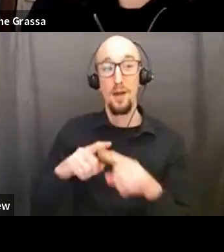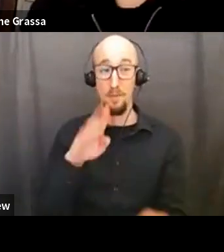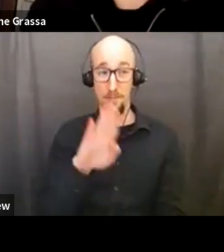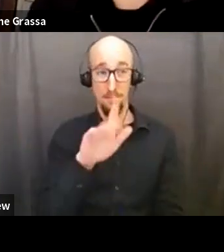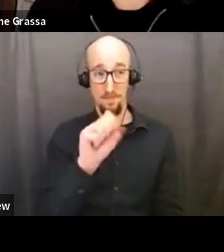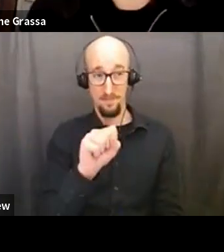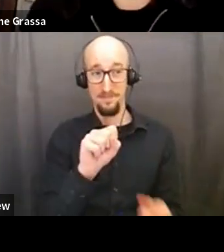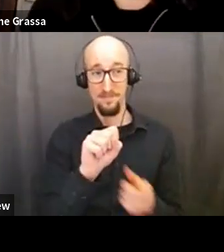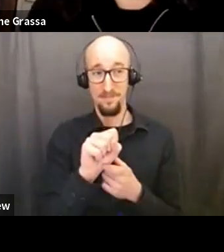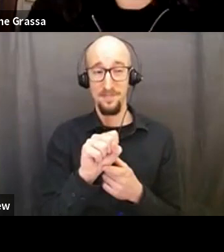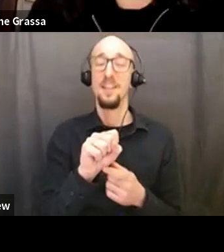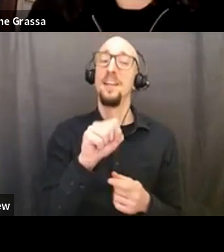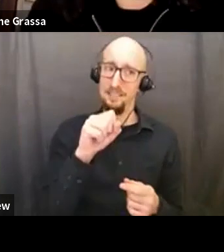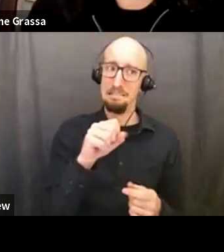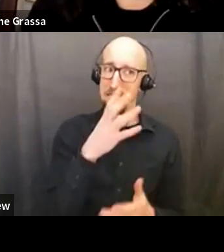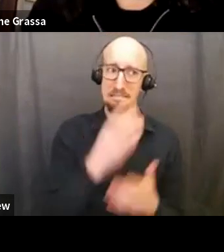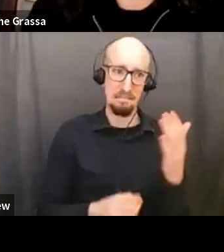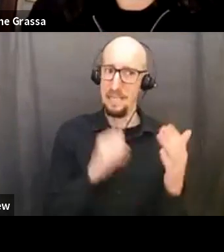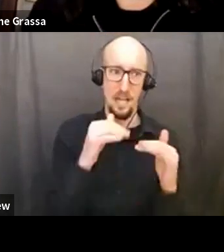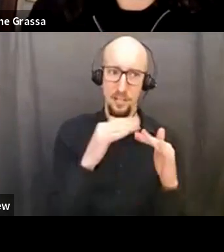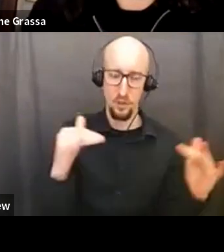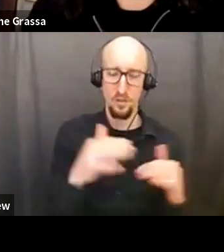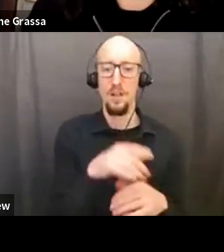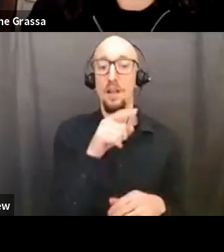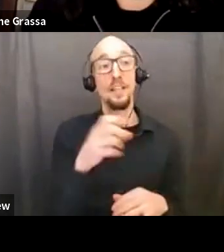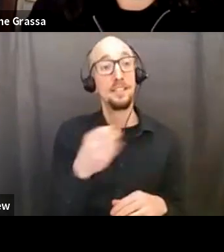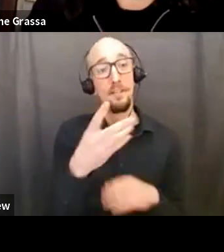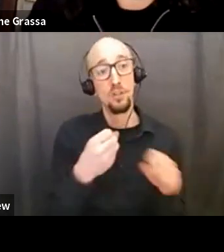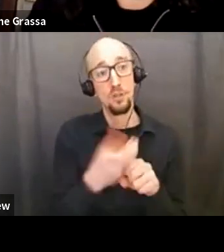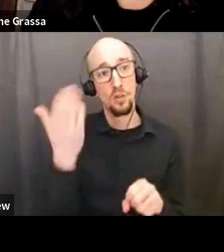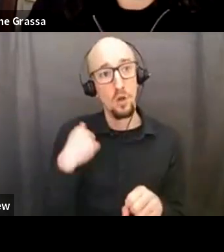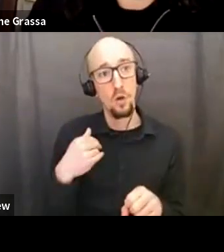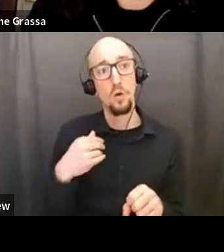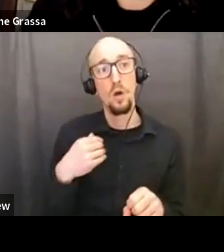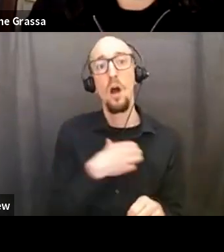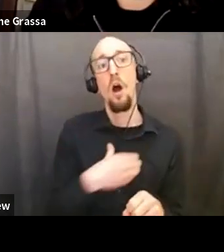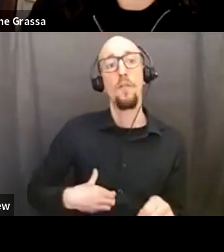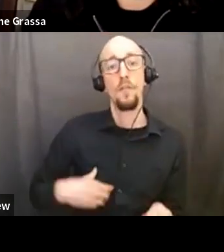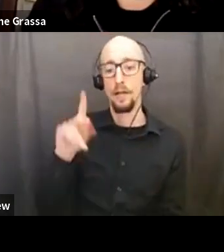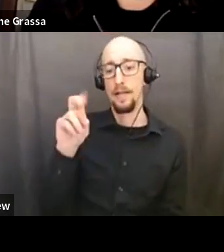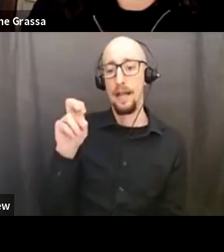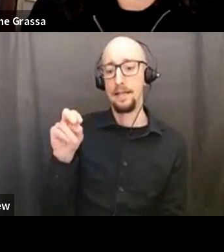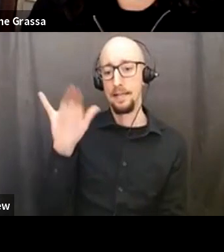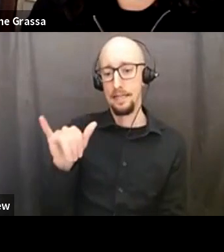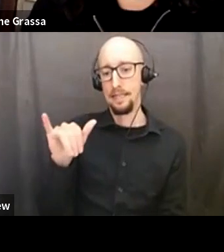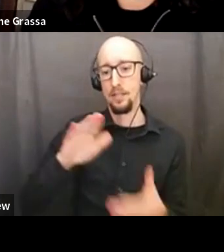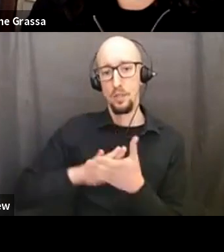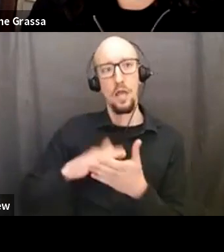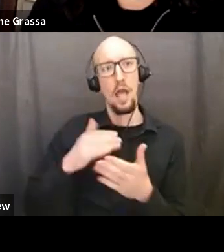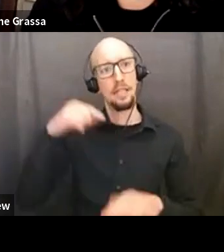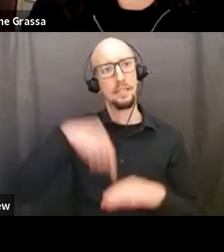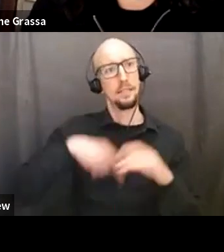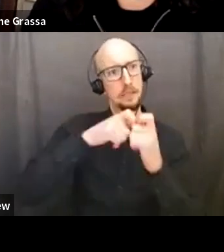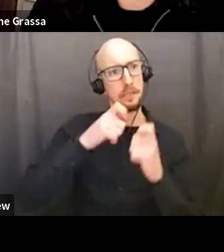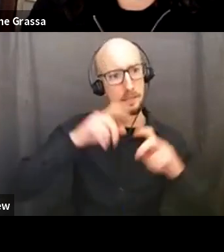School lacks diversity. Several years ago, Harvard Kennedy School did a thorough study for Boston